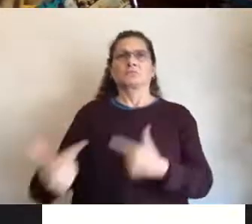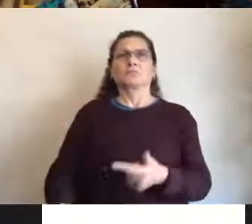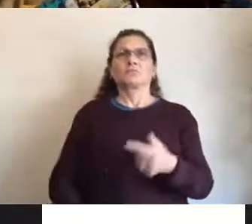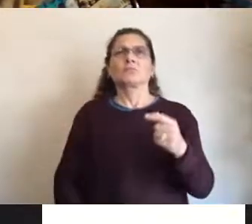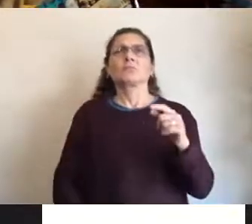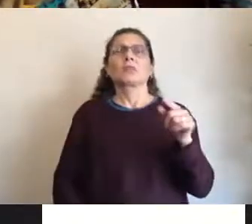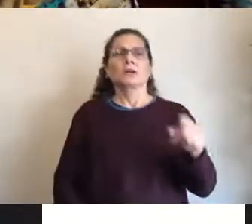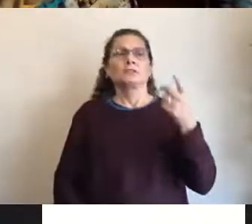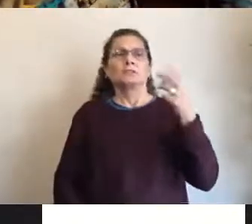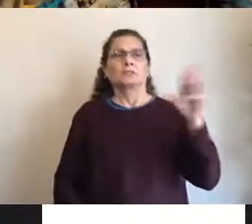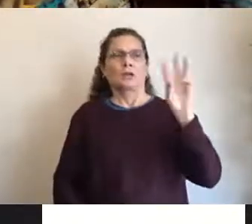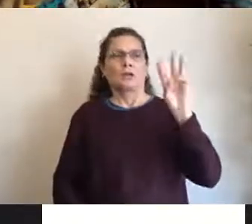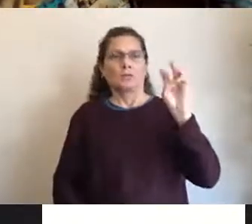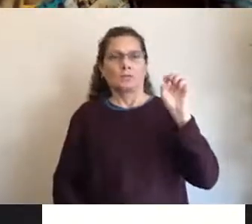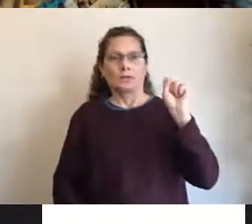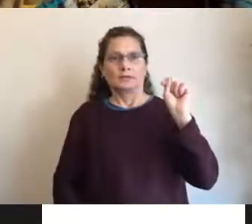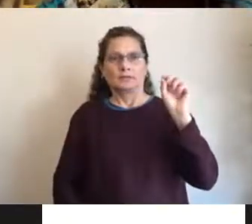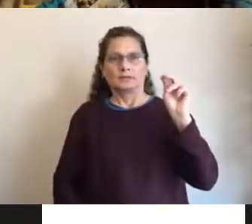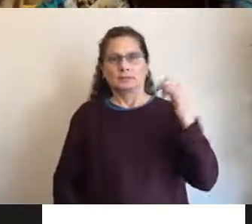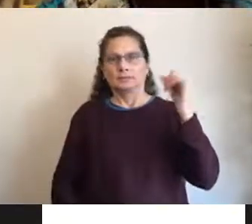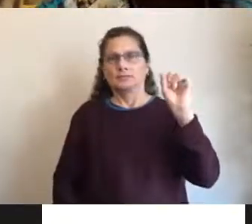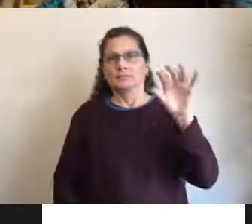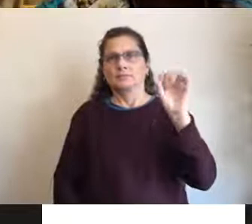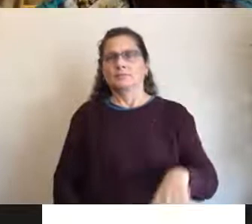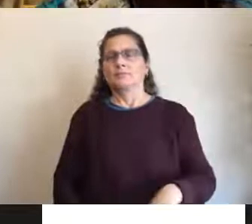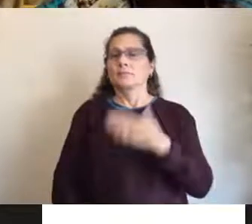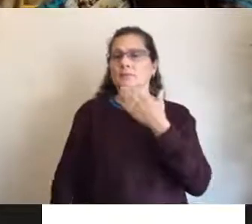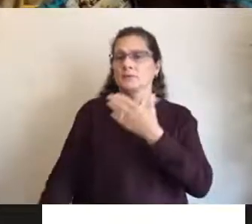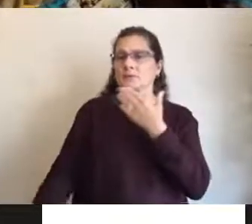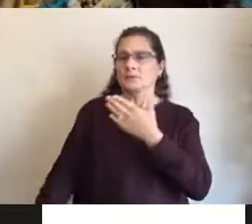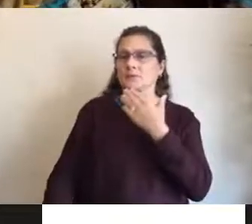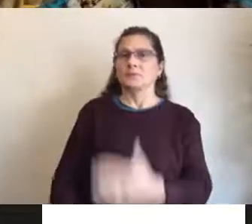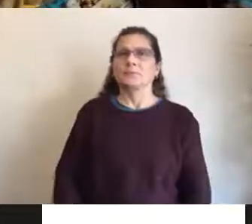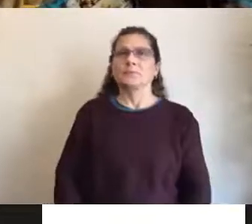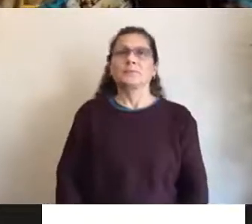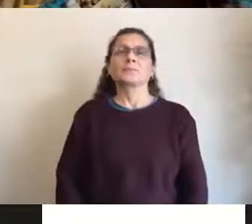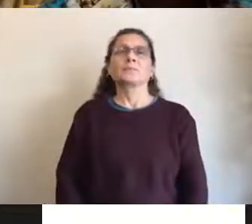All right, good afternoon. Thank you, Mr. County Executive. First to our numbers, we have